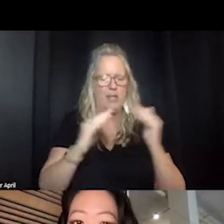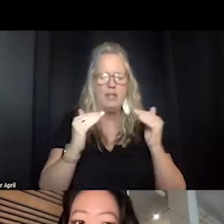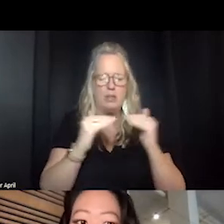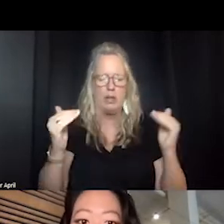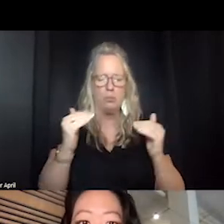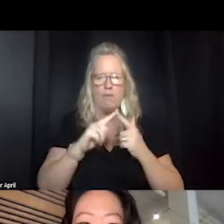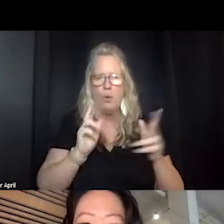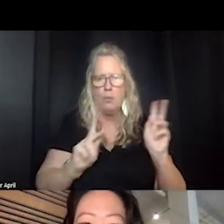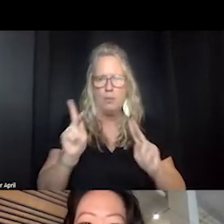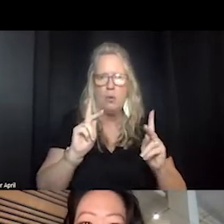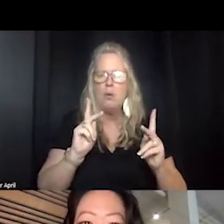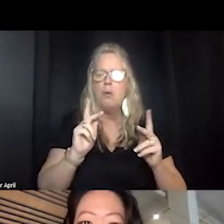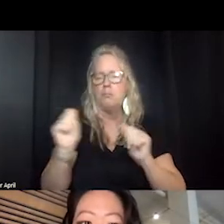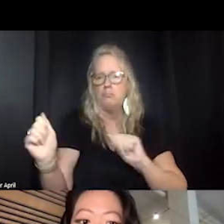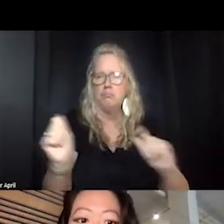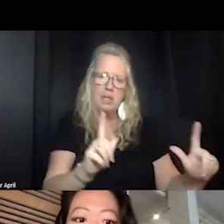all. Next slide.